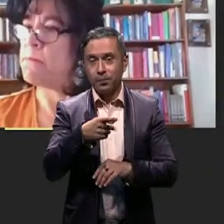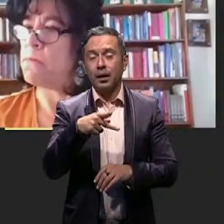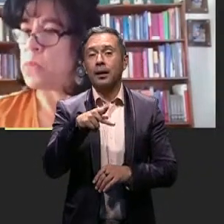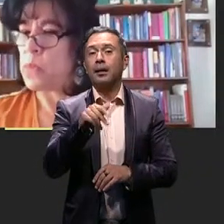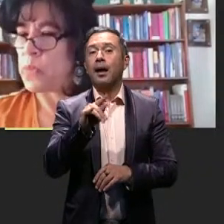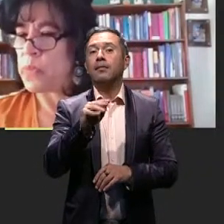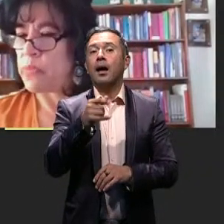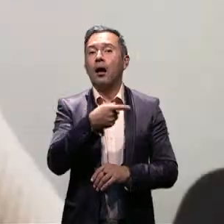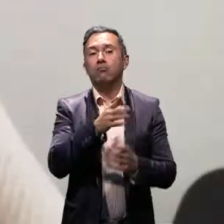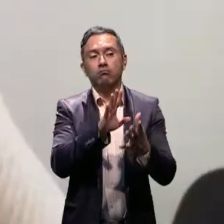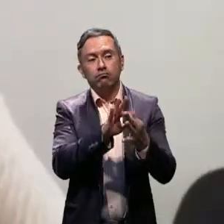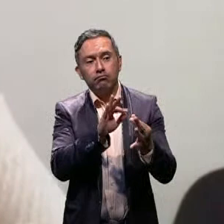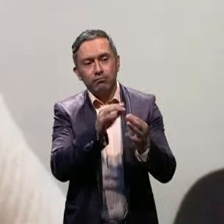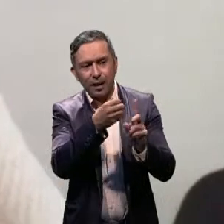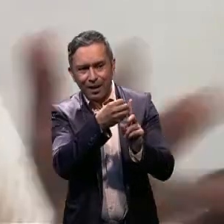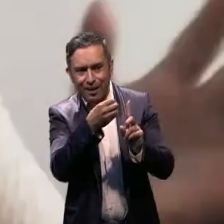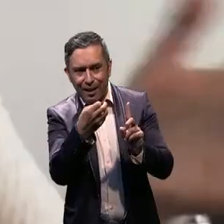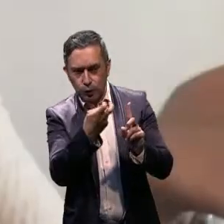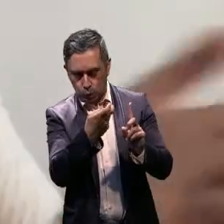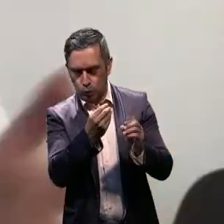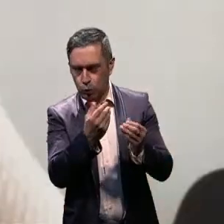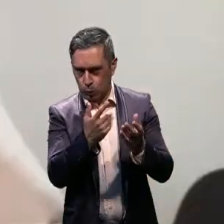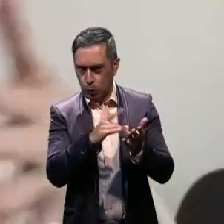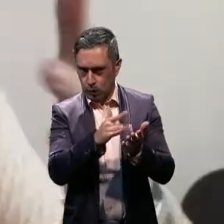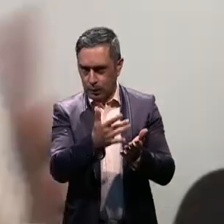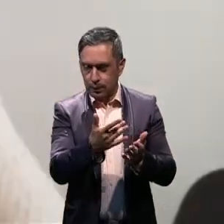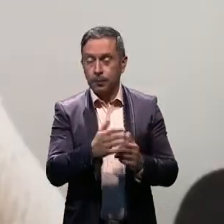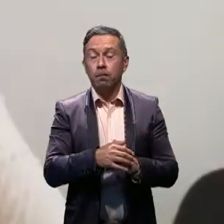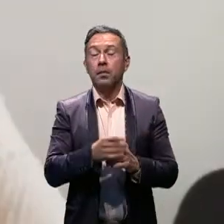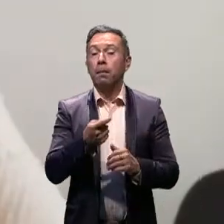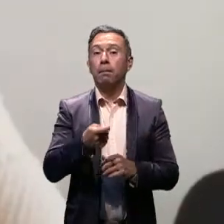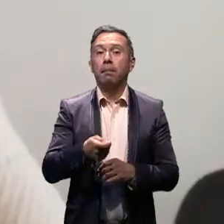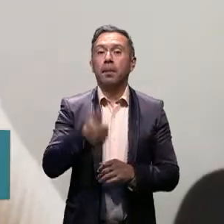Yes, of course. Thank you very much, Katia, for all your